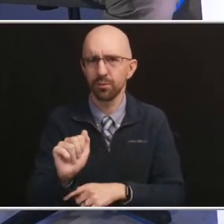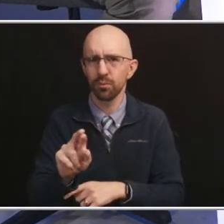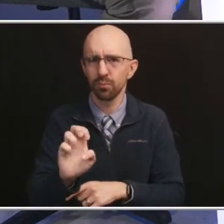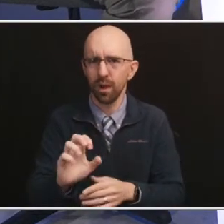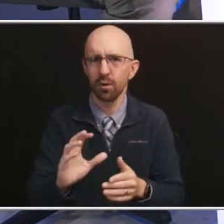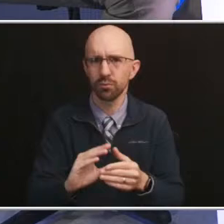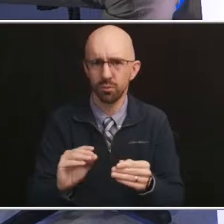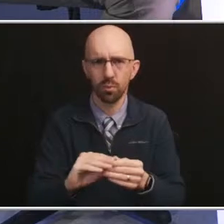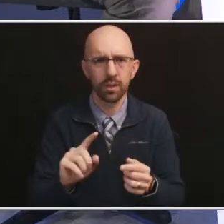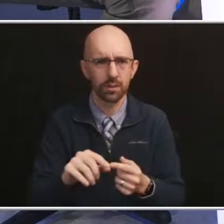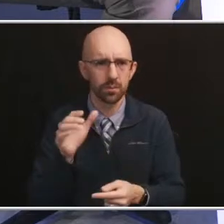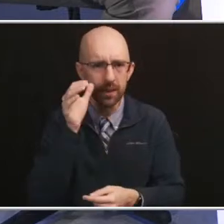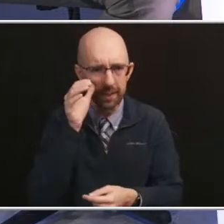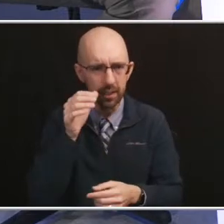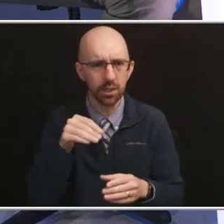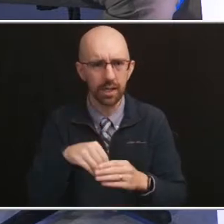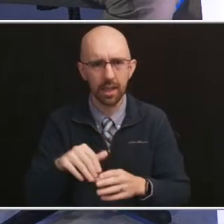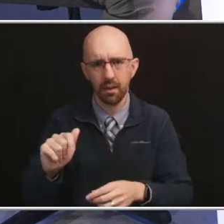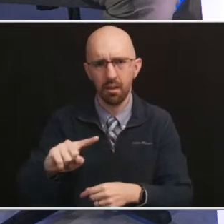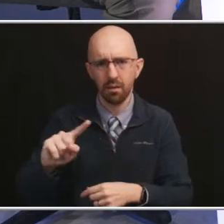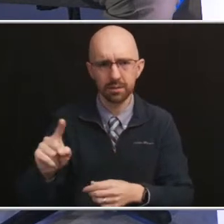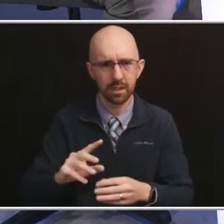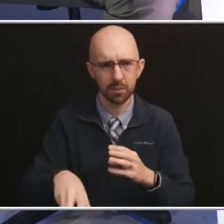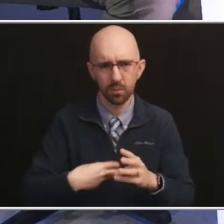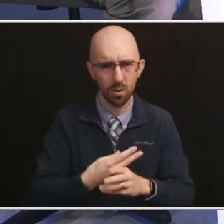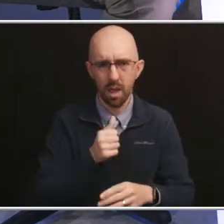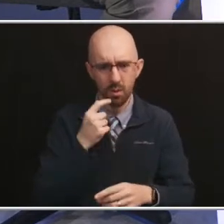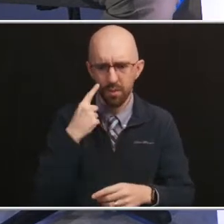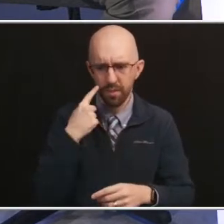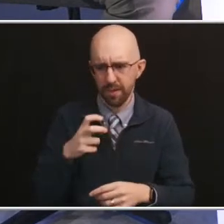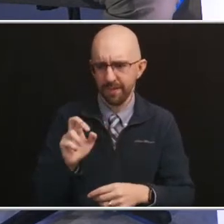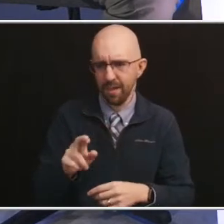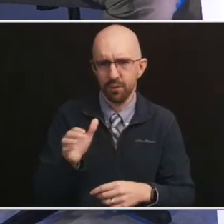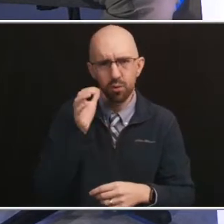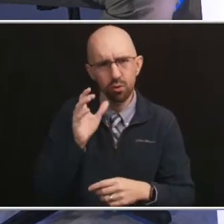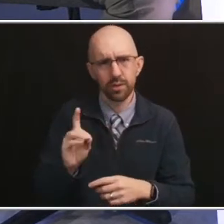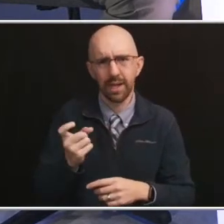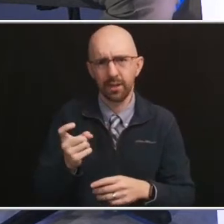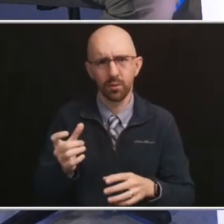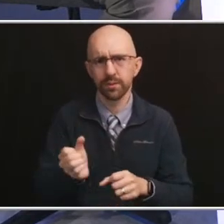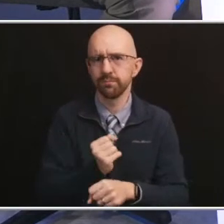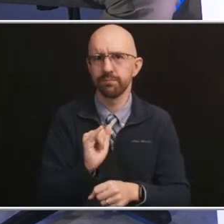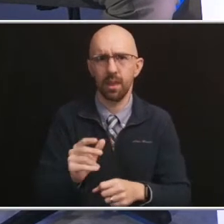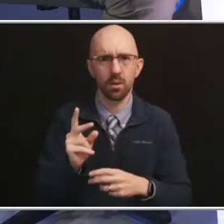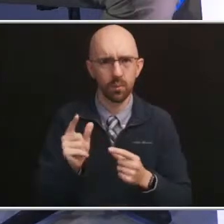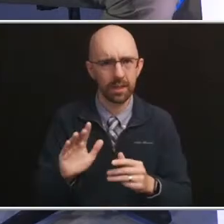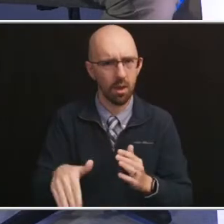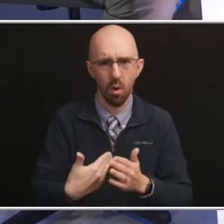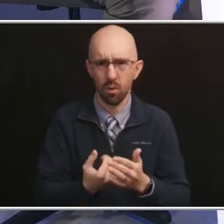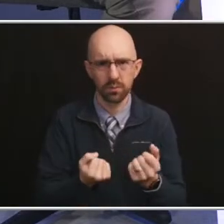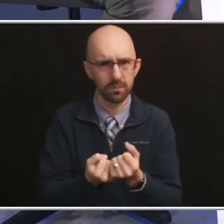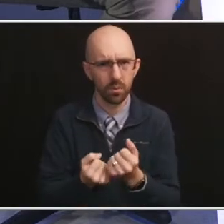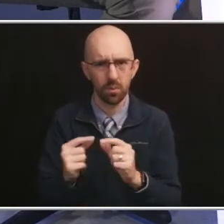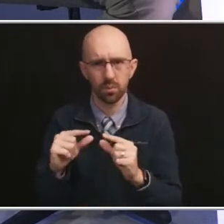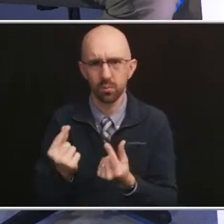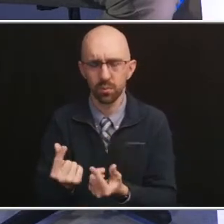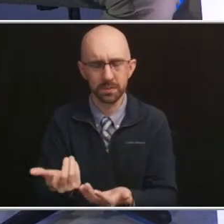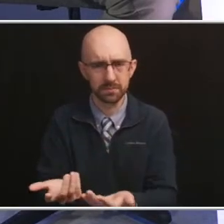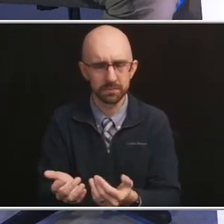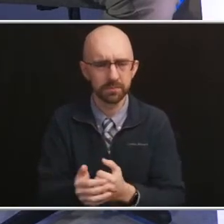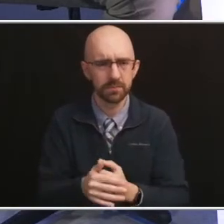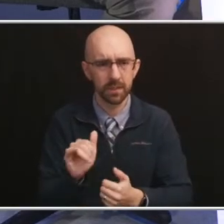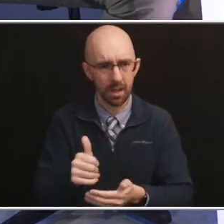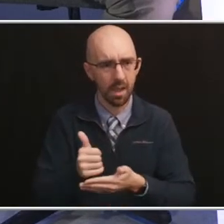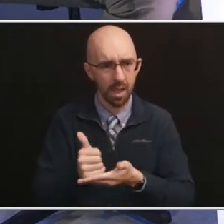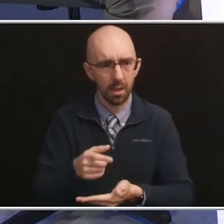hear in the Alzheimer's world. I don't think I've ever heard someone get diagnosed that quickly in all the support groups. Did it help that you're a